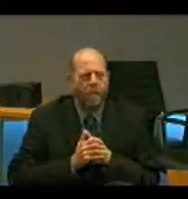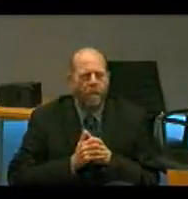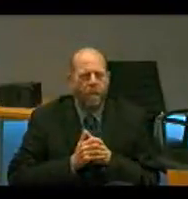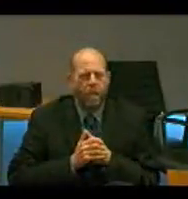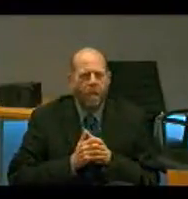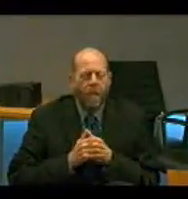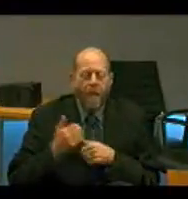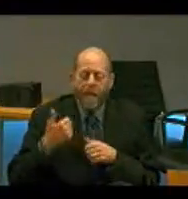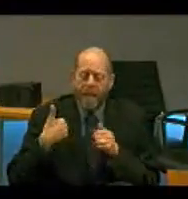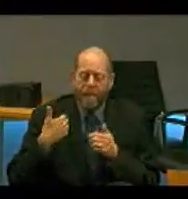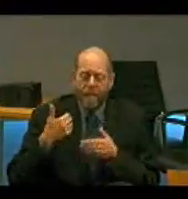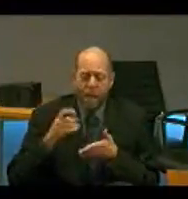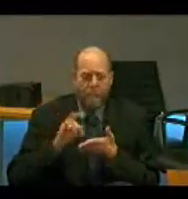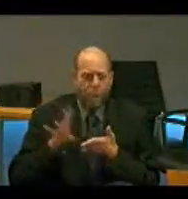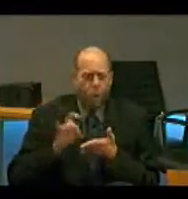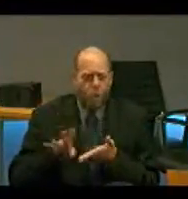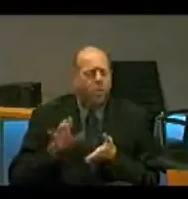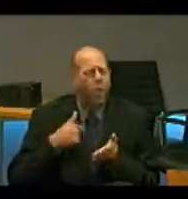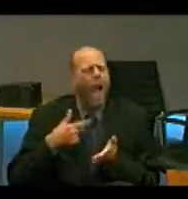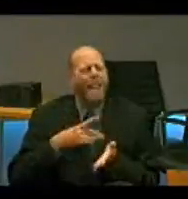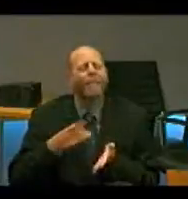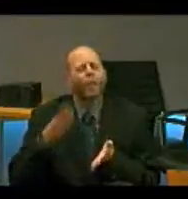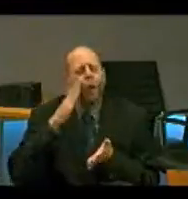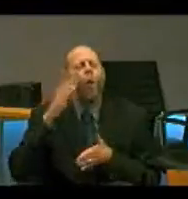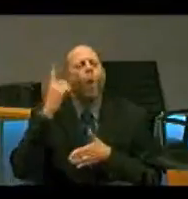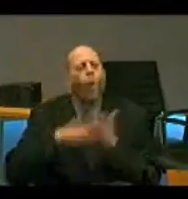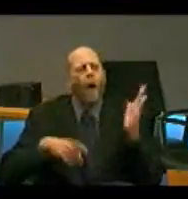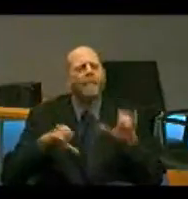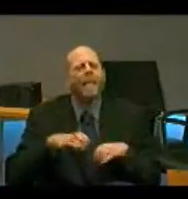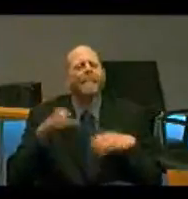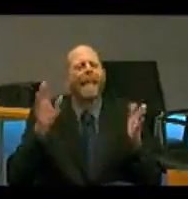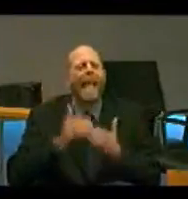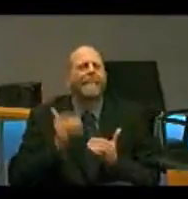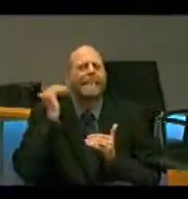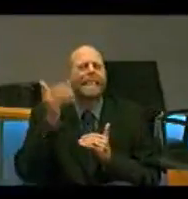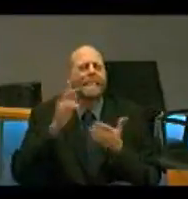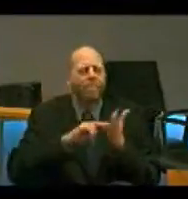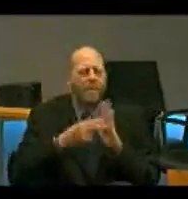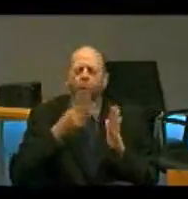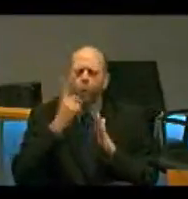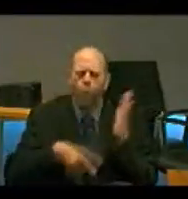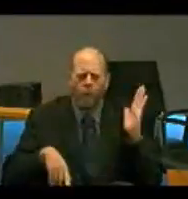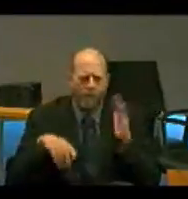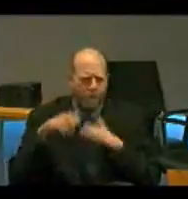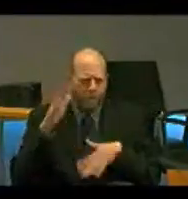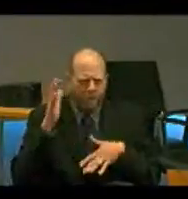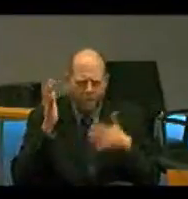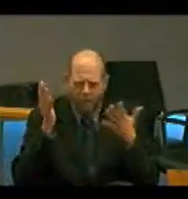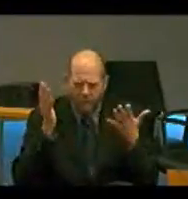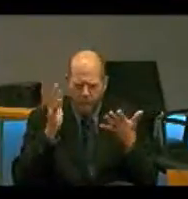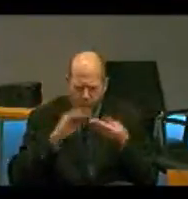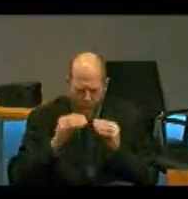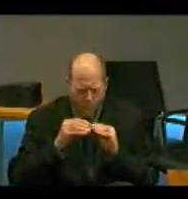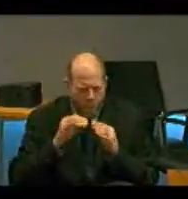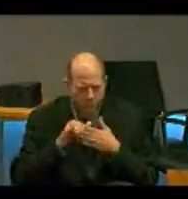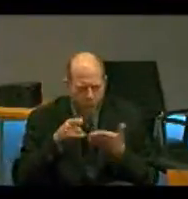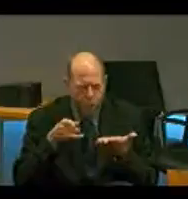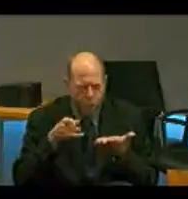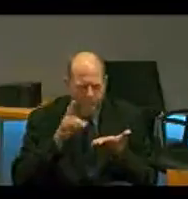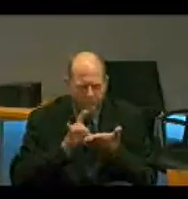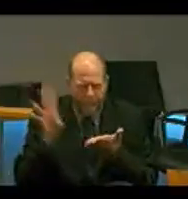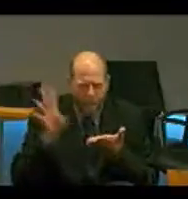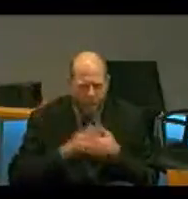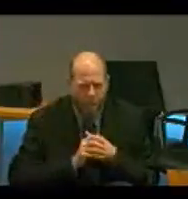130,000 expulsions. So I'd like to know, what does excessive mean? What is the correct number that should be expelled?